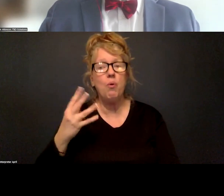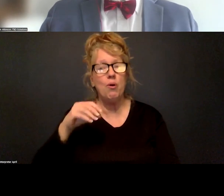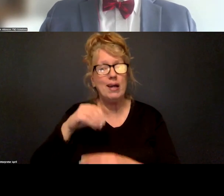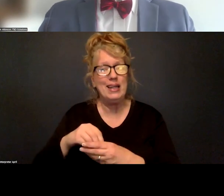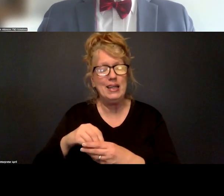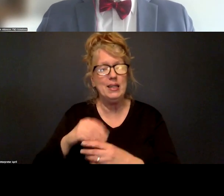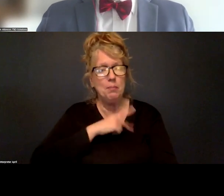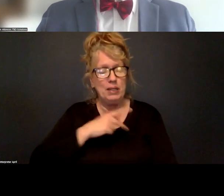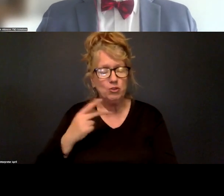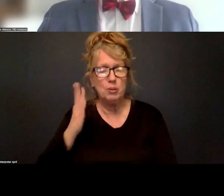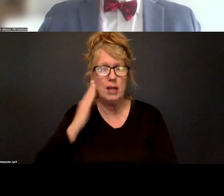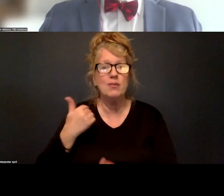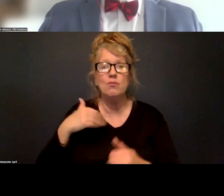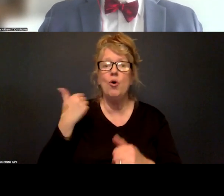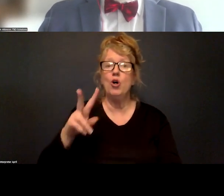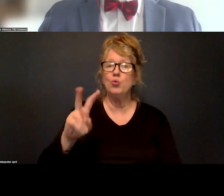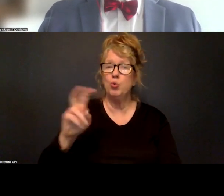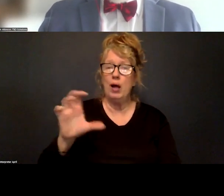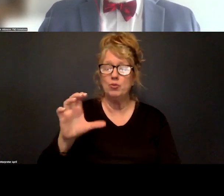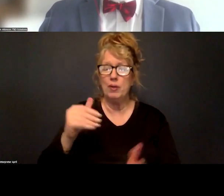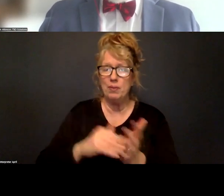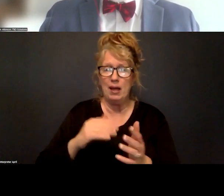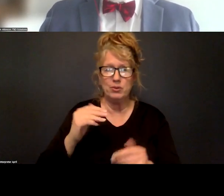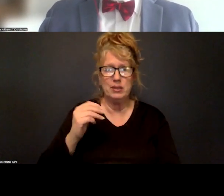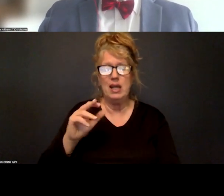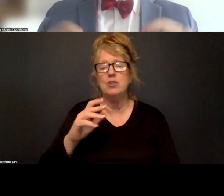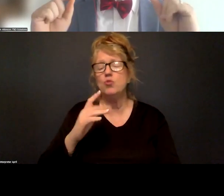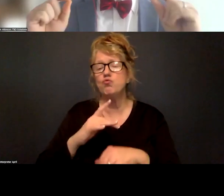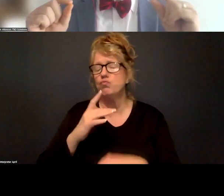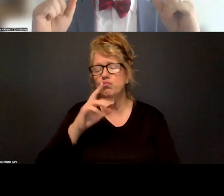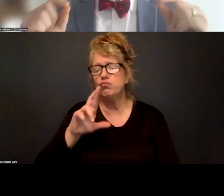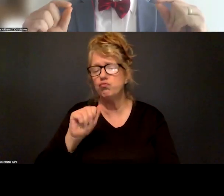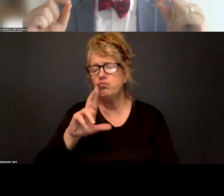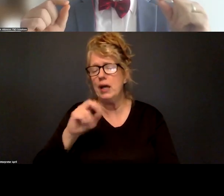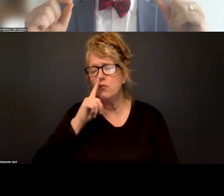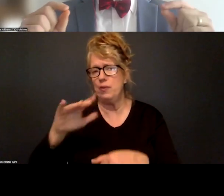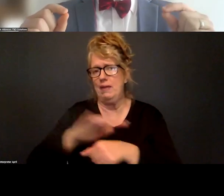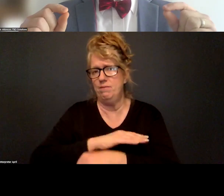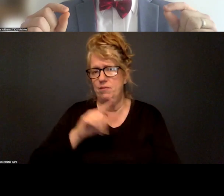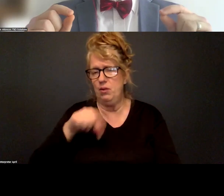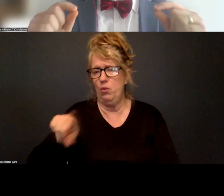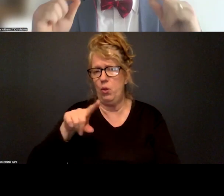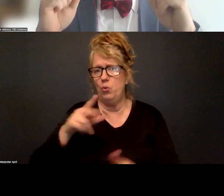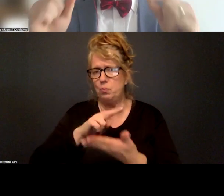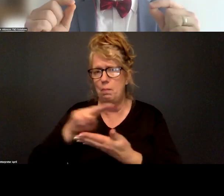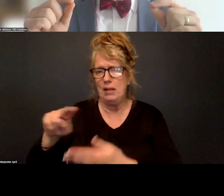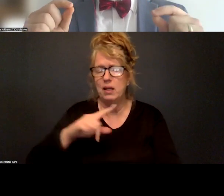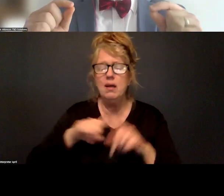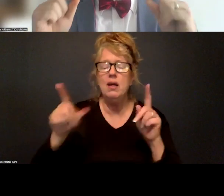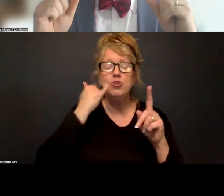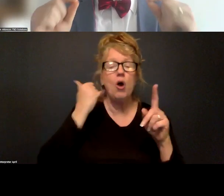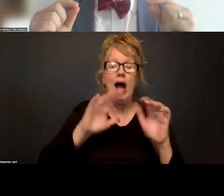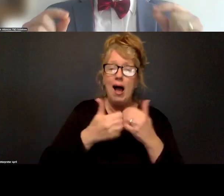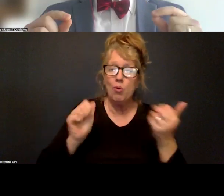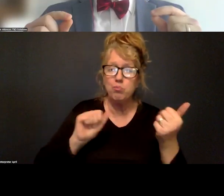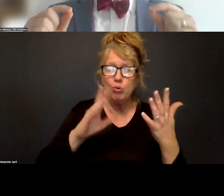for a population of 200,000 people, and they're rarely full. So the way that we approach these issues is important, and